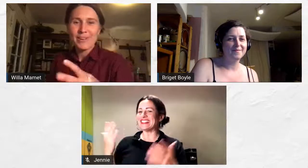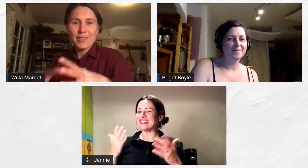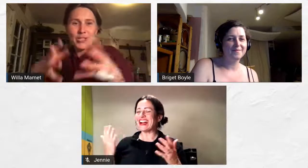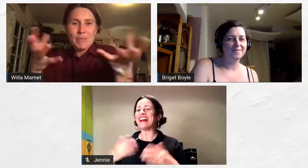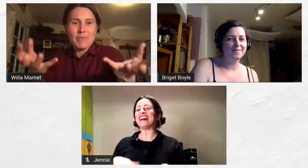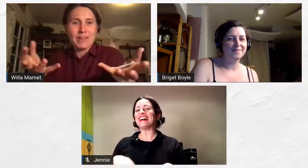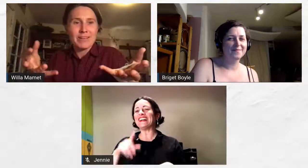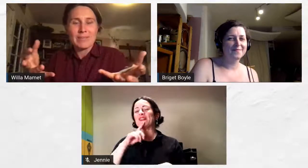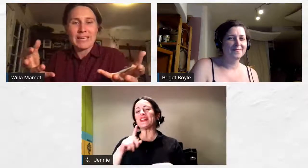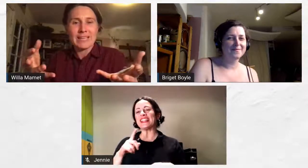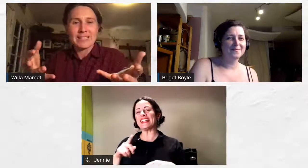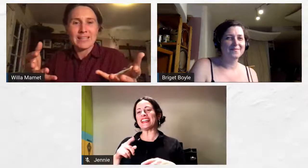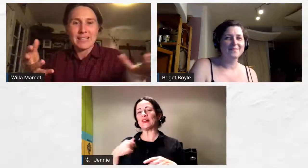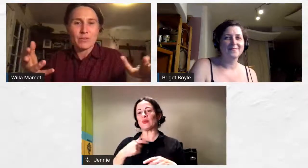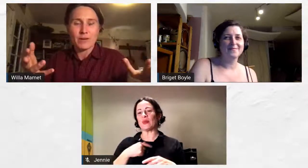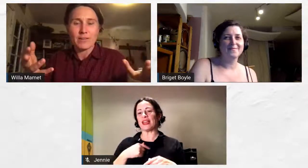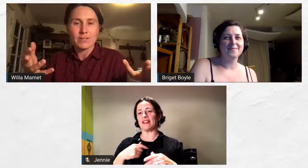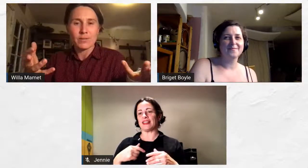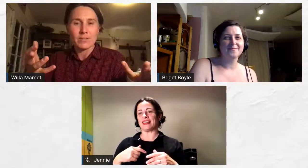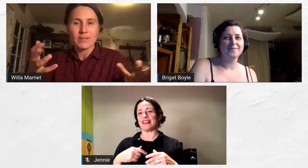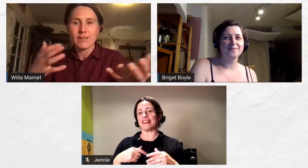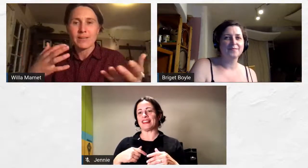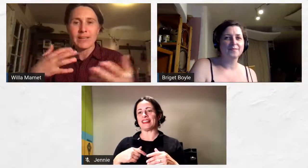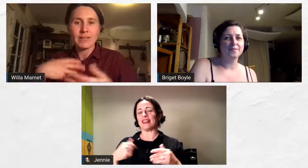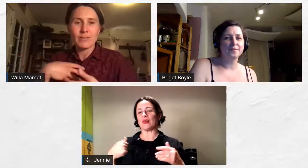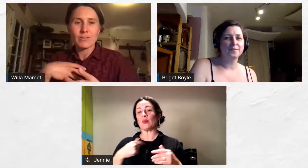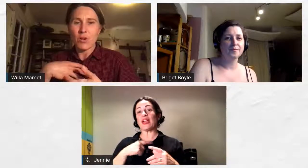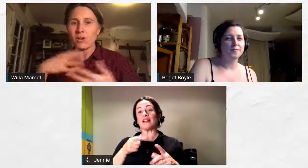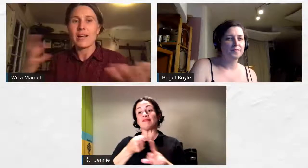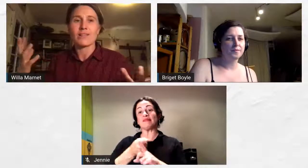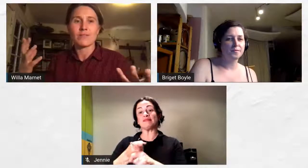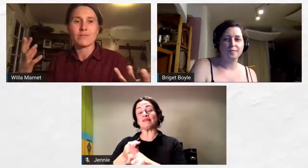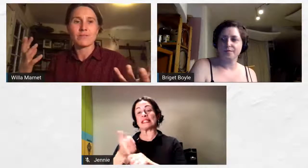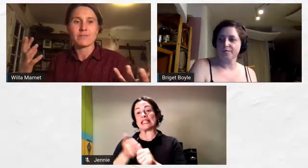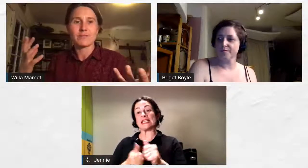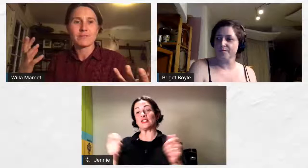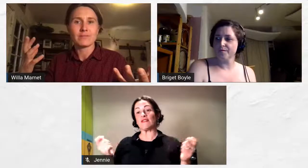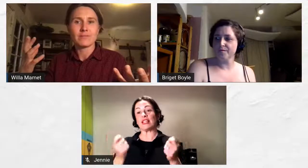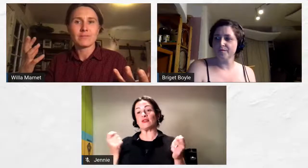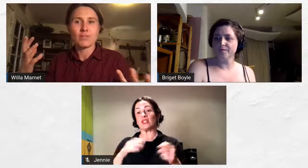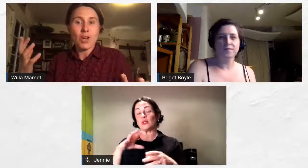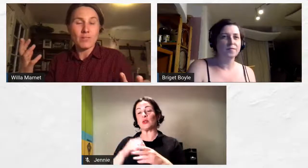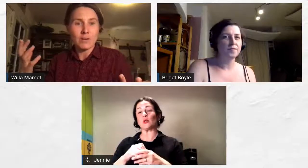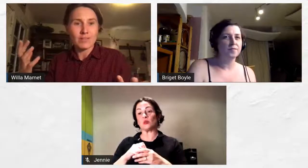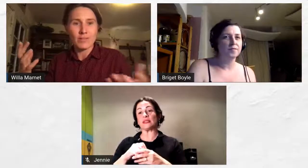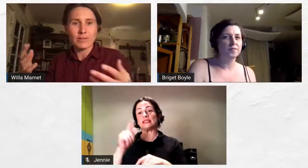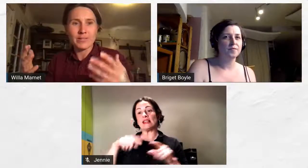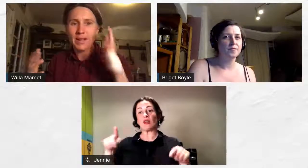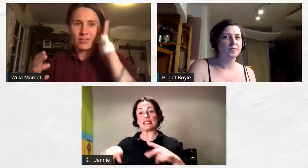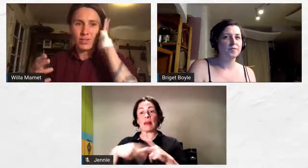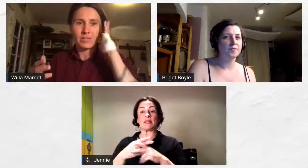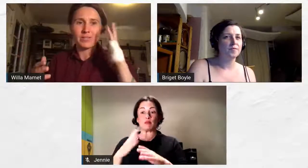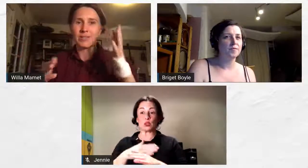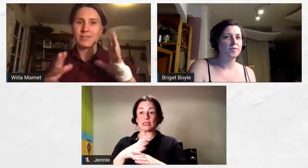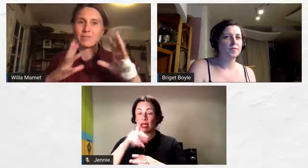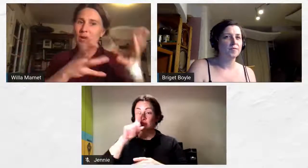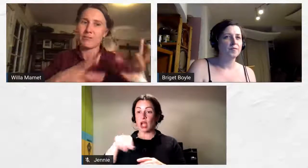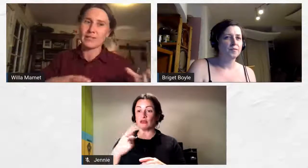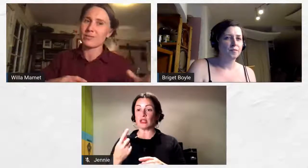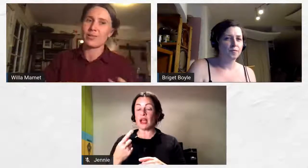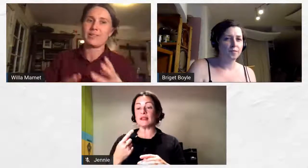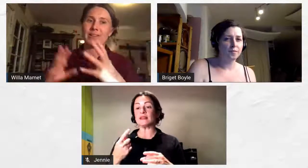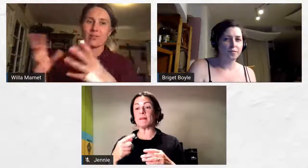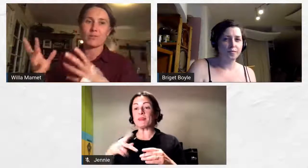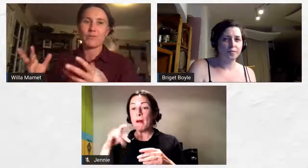up, the shape we've ended up taking is that each of our festivals includes all kinds of genres. So it's not just a